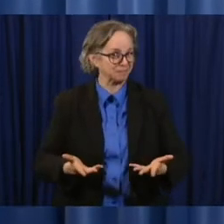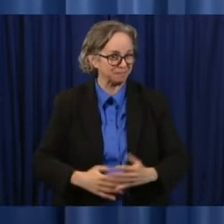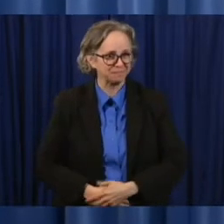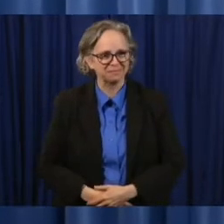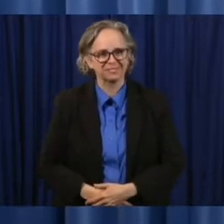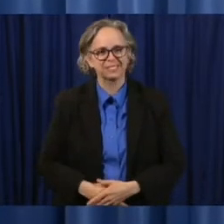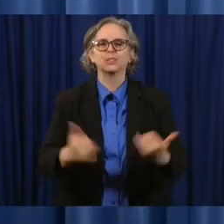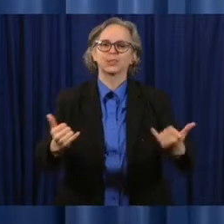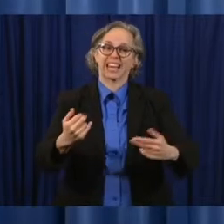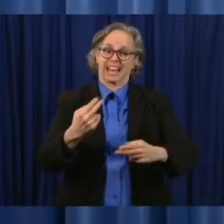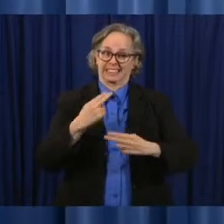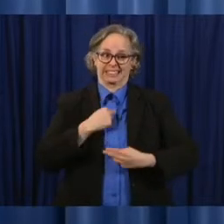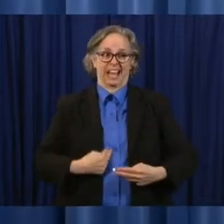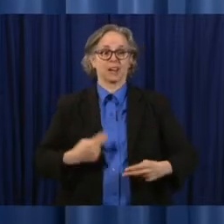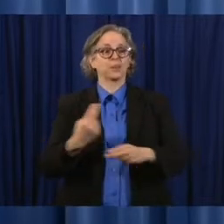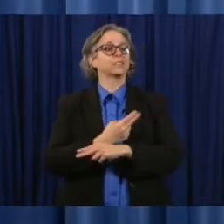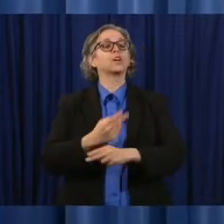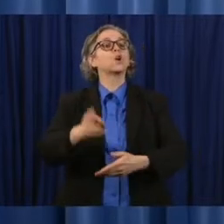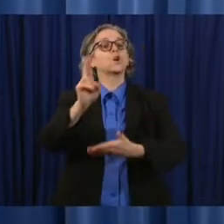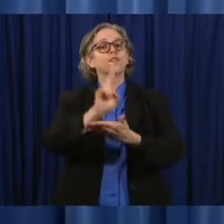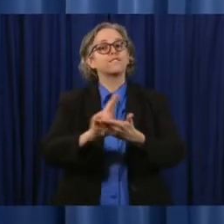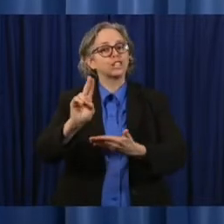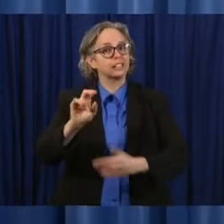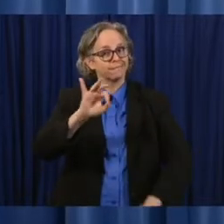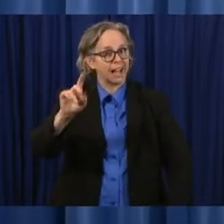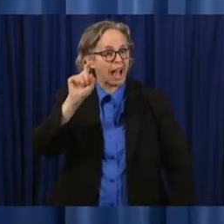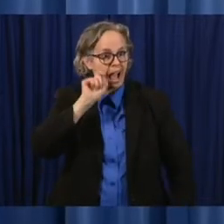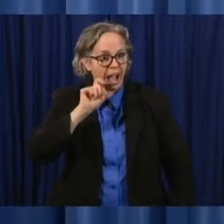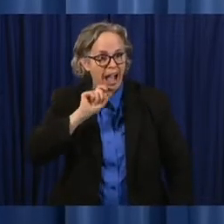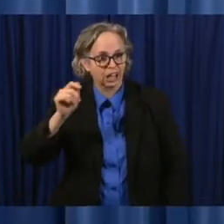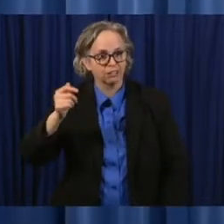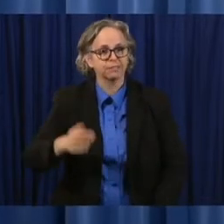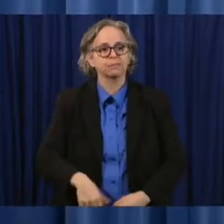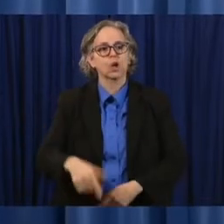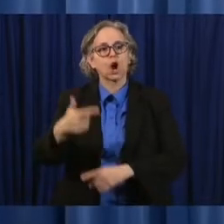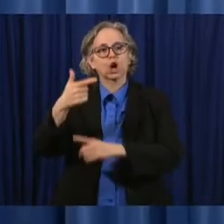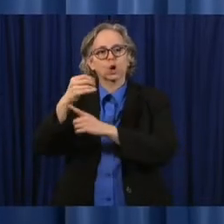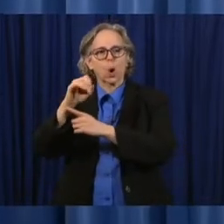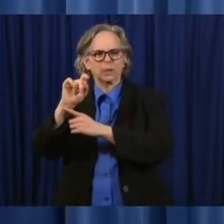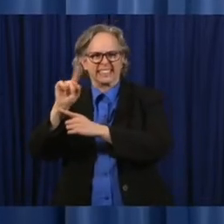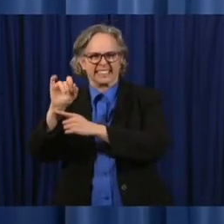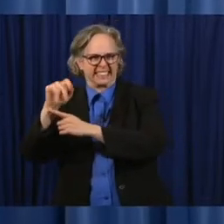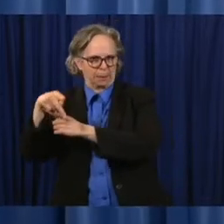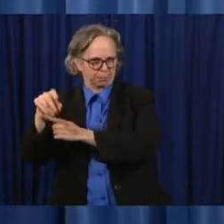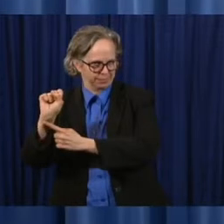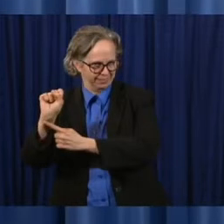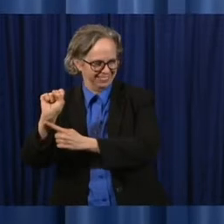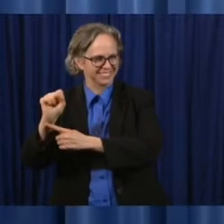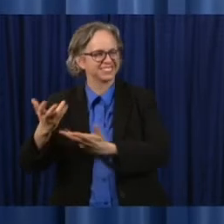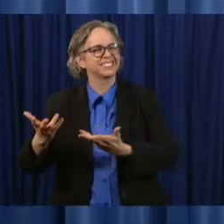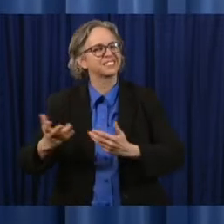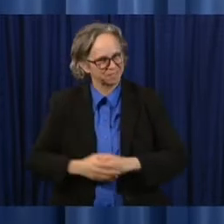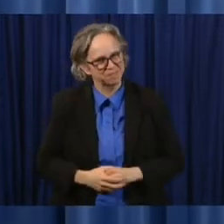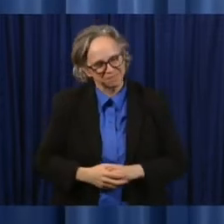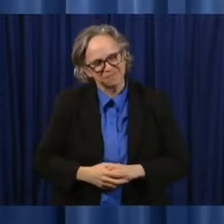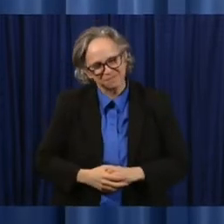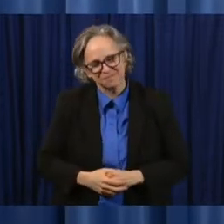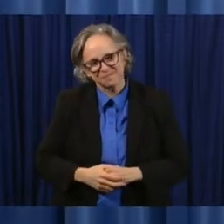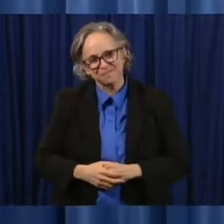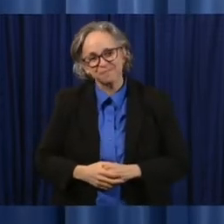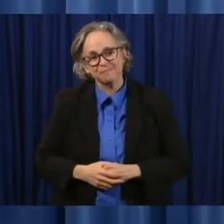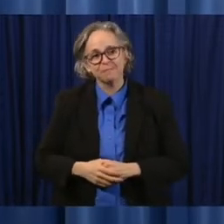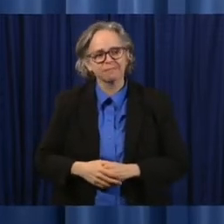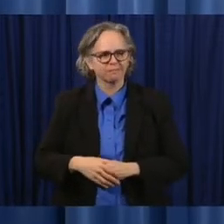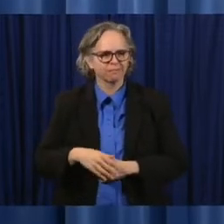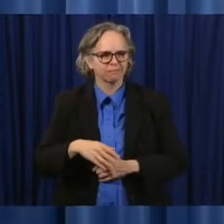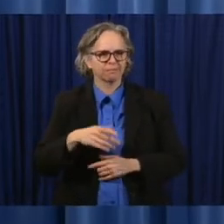Zips. And I want to give a shout out to Susan Conover, a dear friend of our family, and she was a graduate